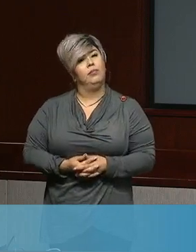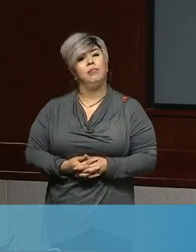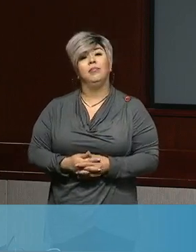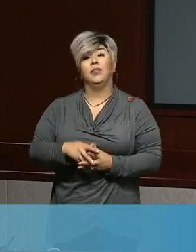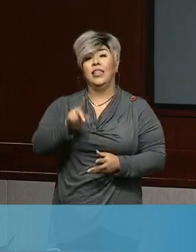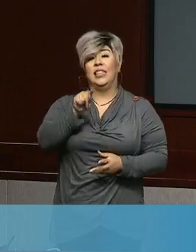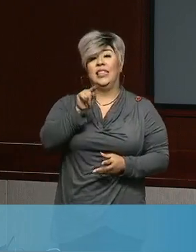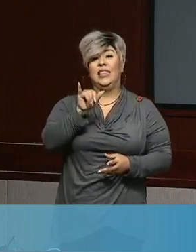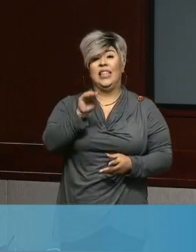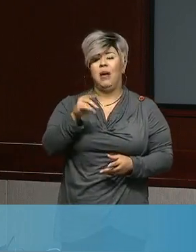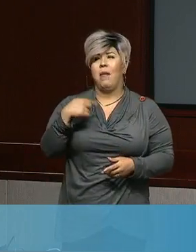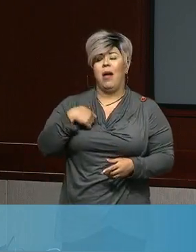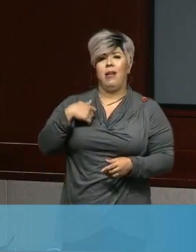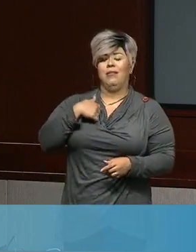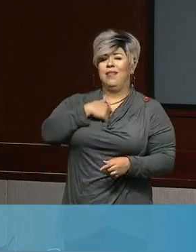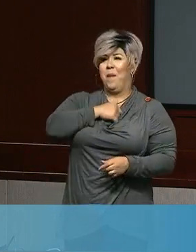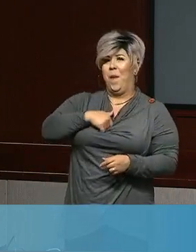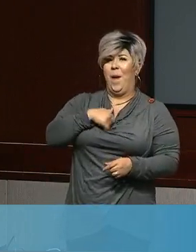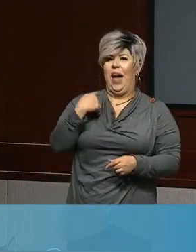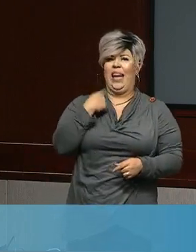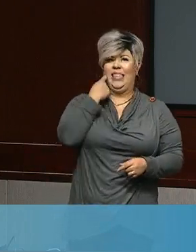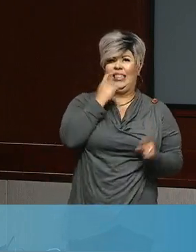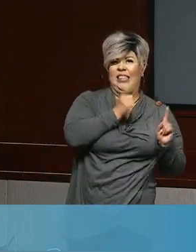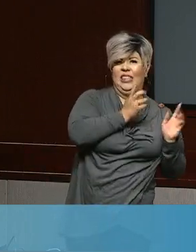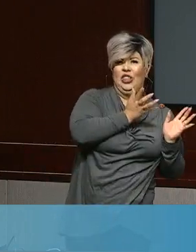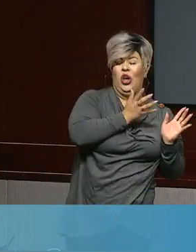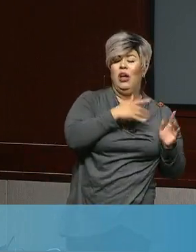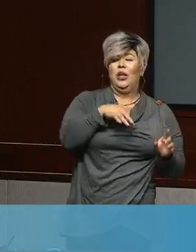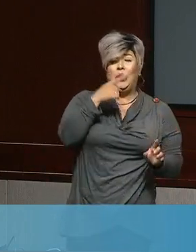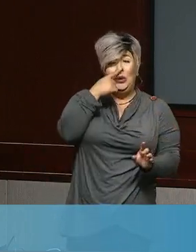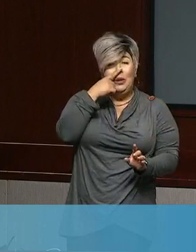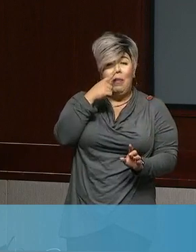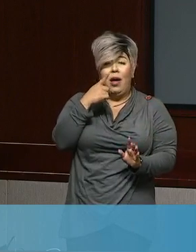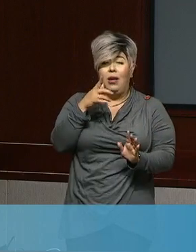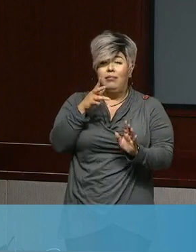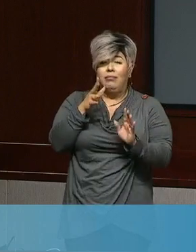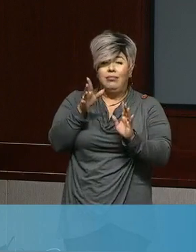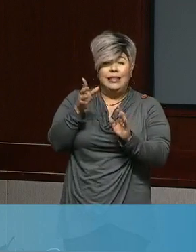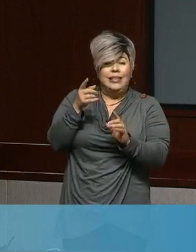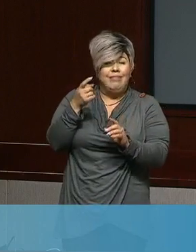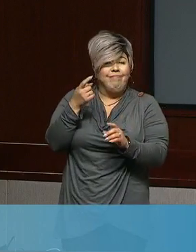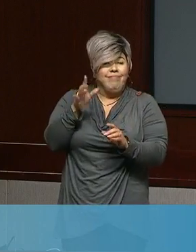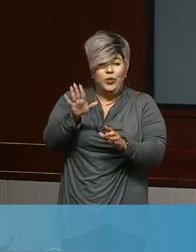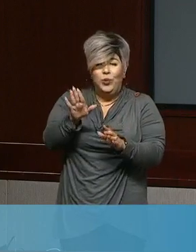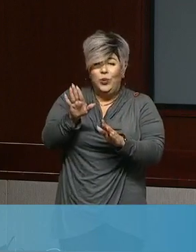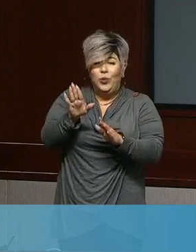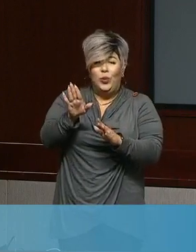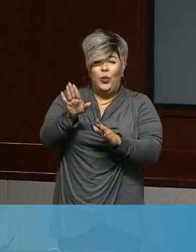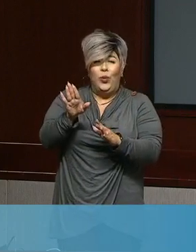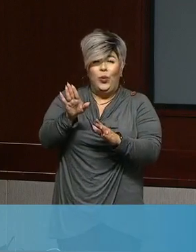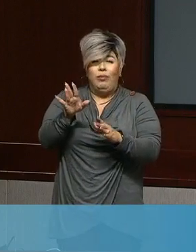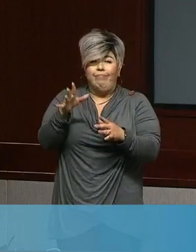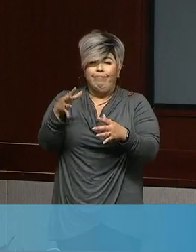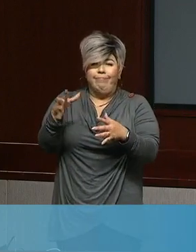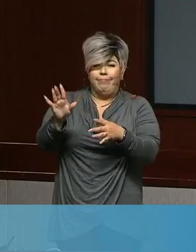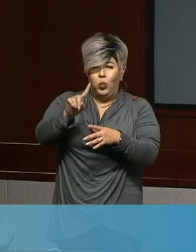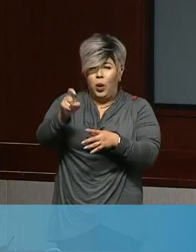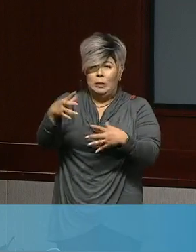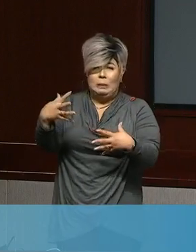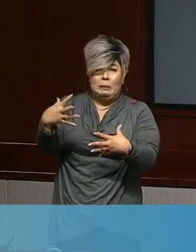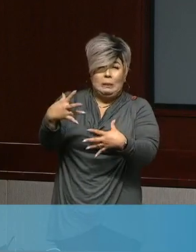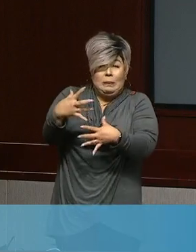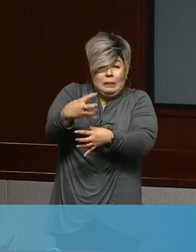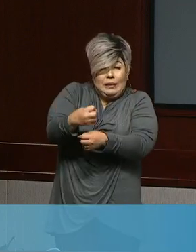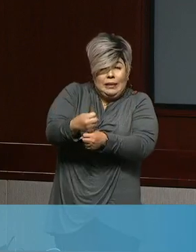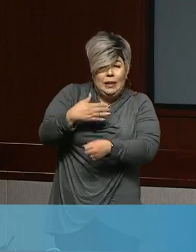I apologize. I was talking on the side. Can you just, right at the last, can you fine point your question just